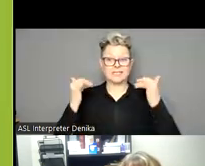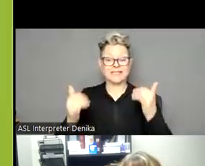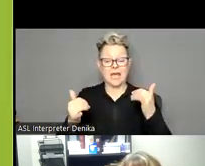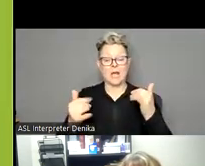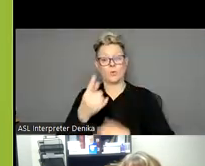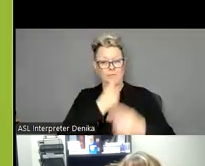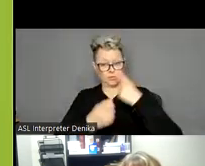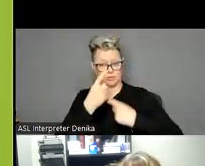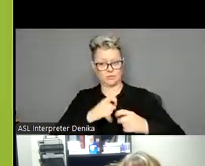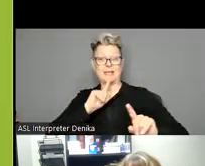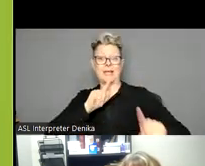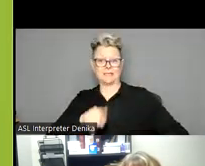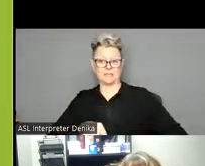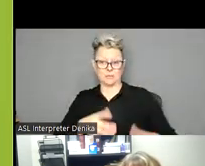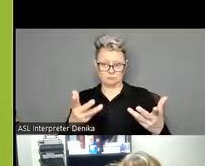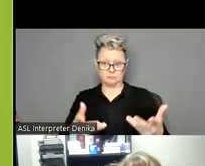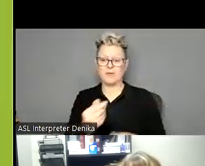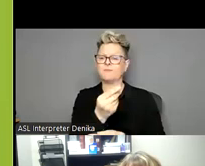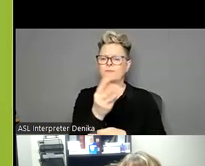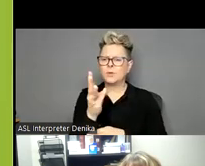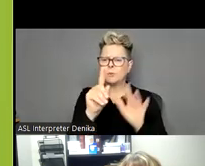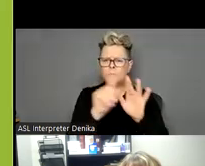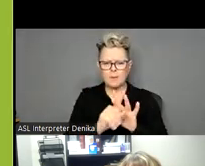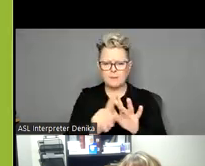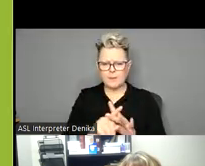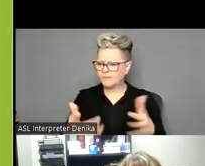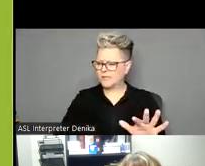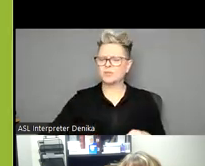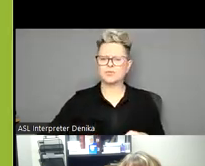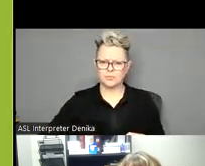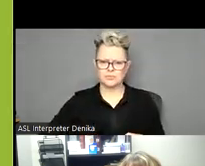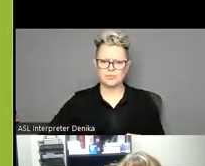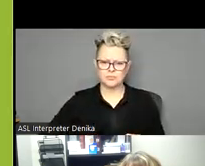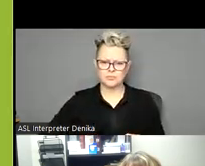now. So there were a few things.